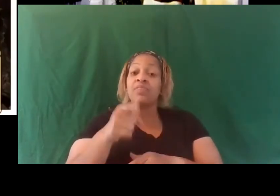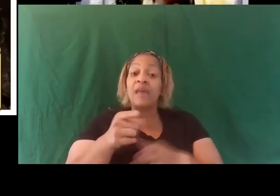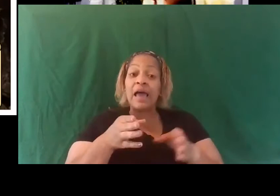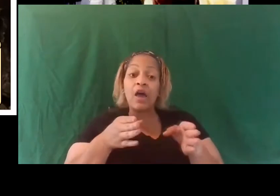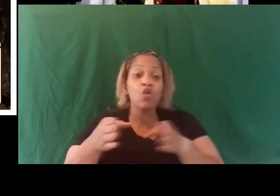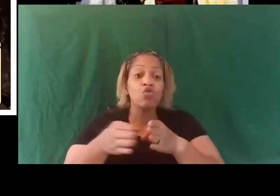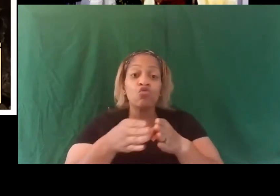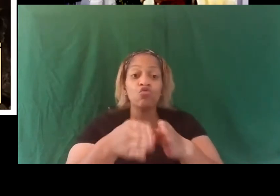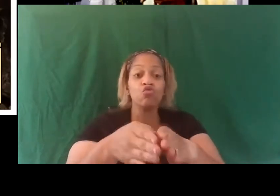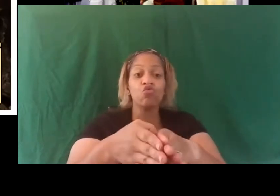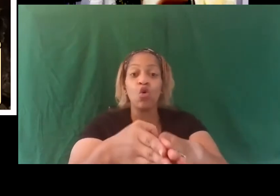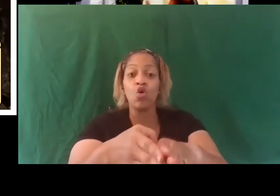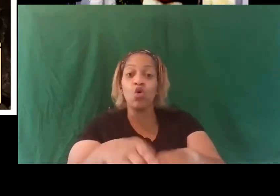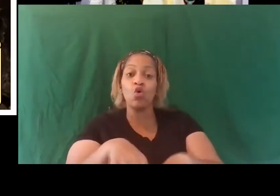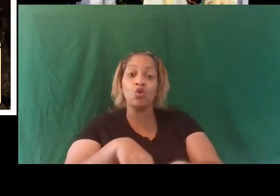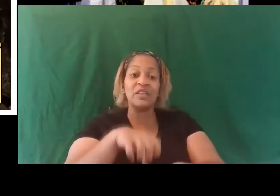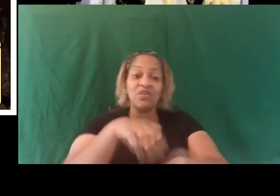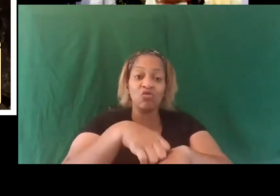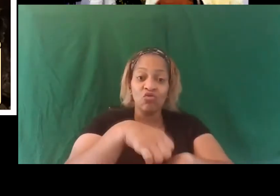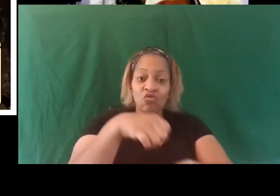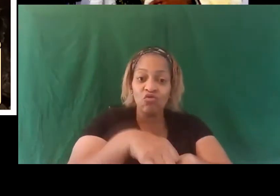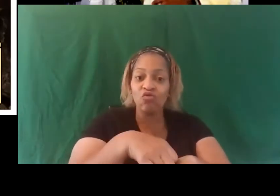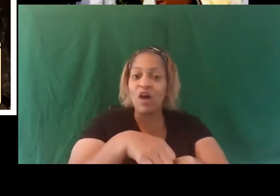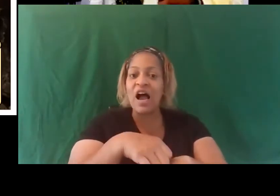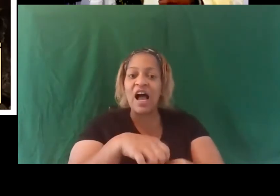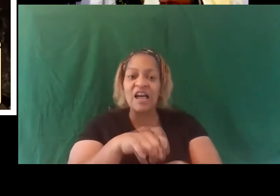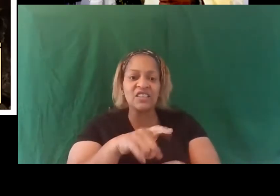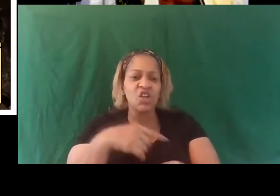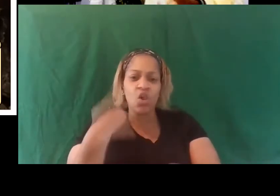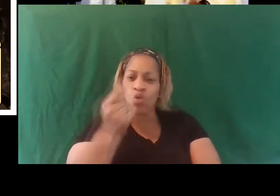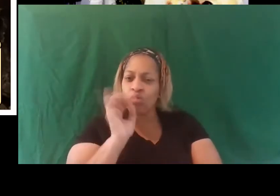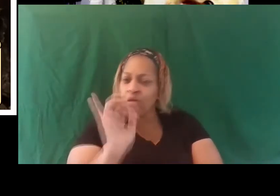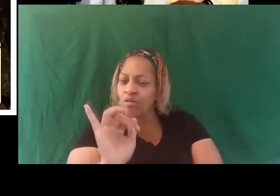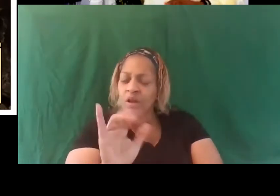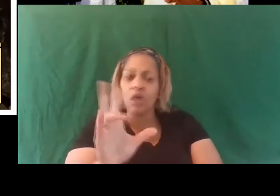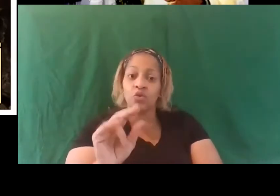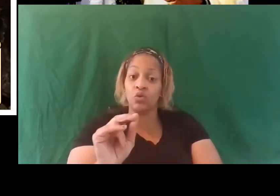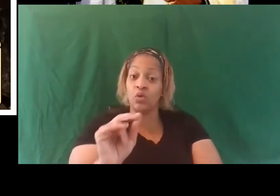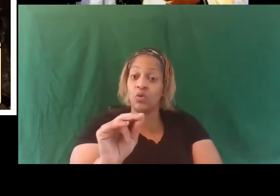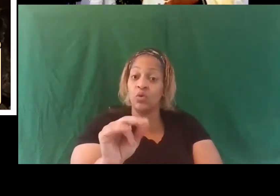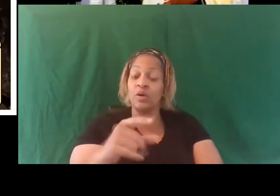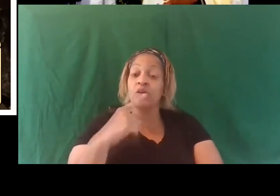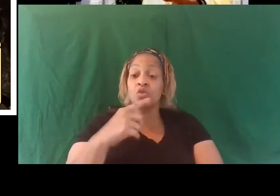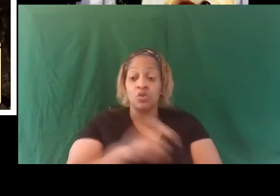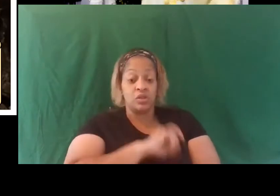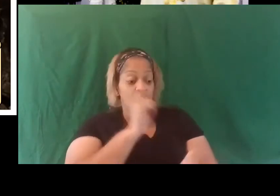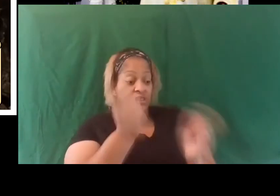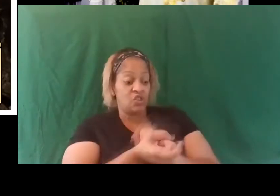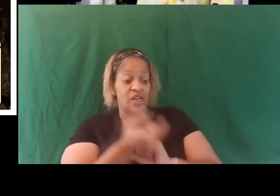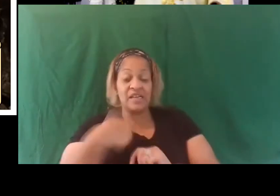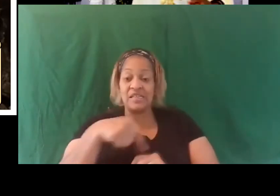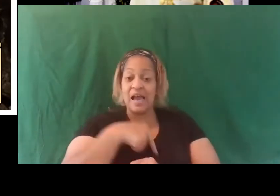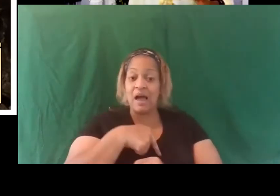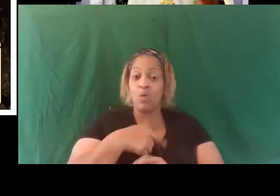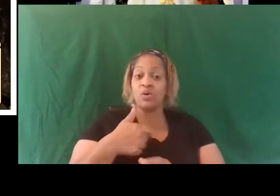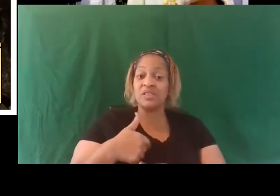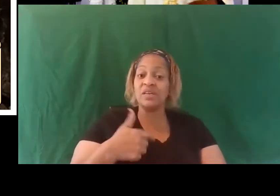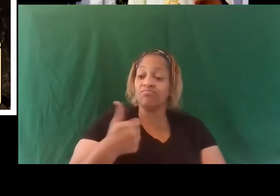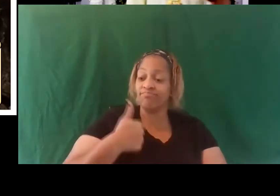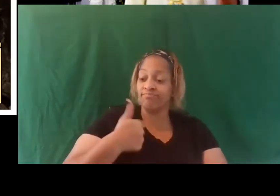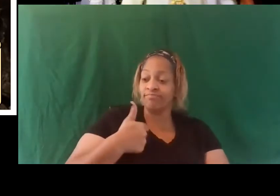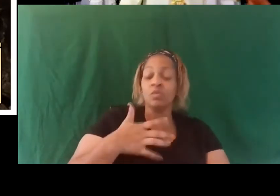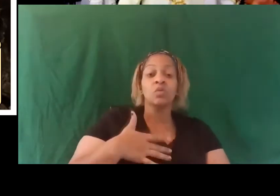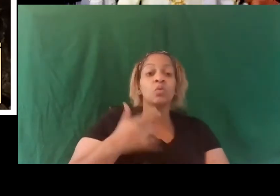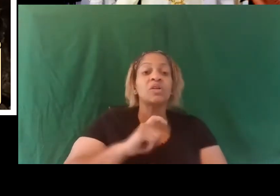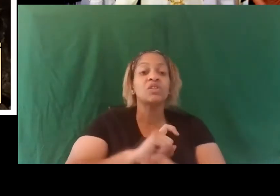rocks. It's not about the boulders. Stephen Covey says, to change ourselves effectively, we first have to